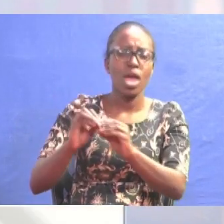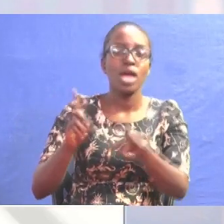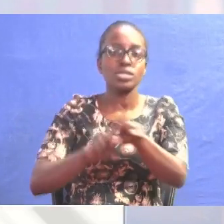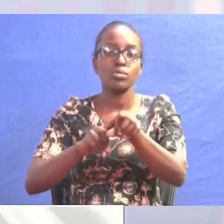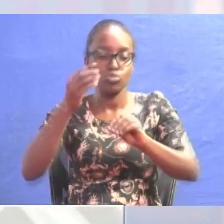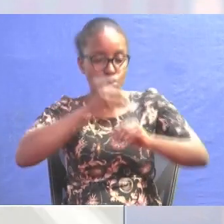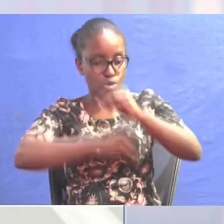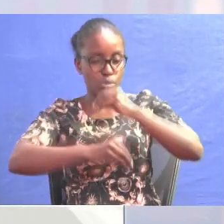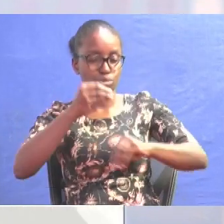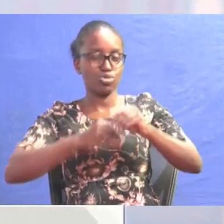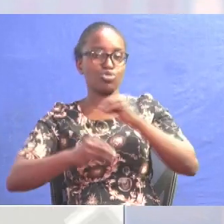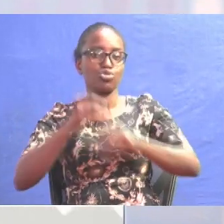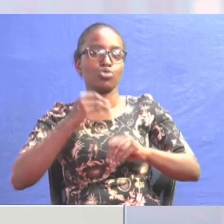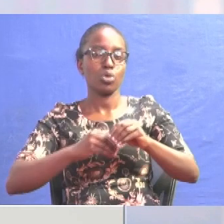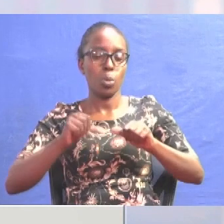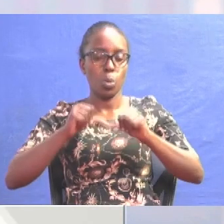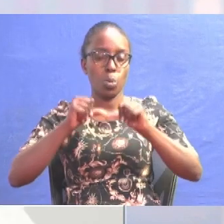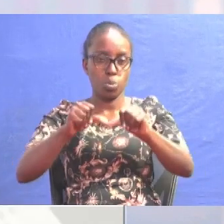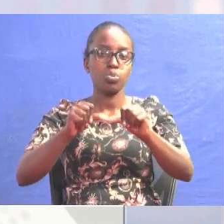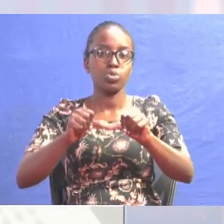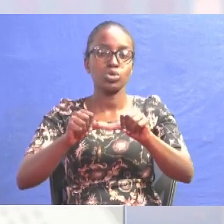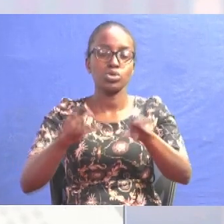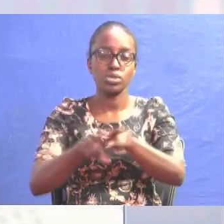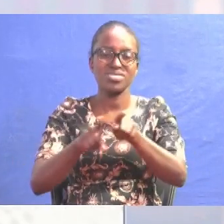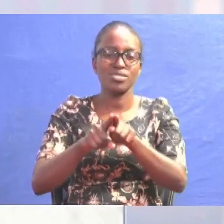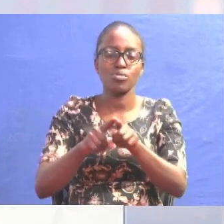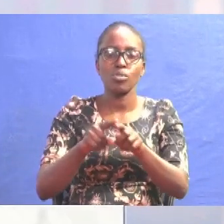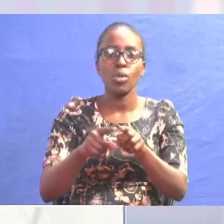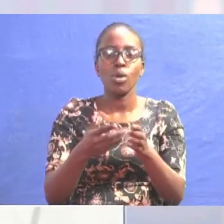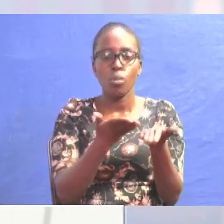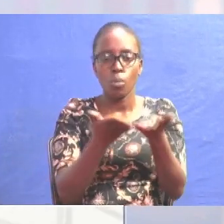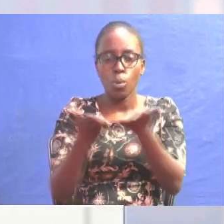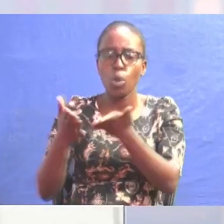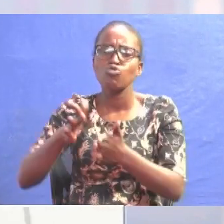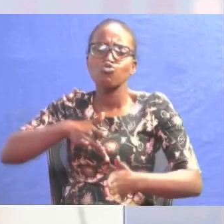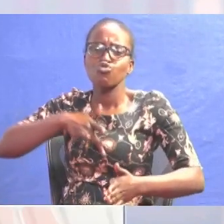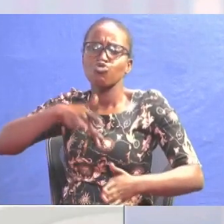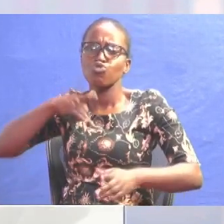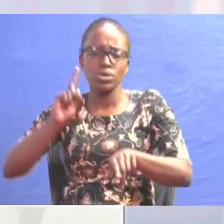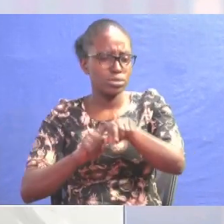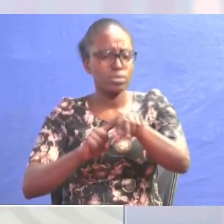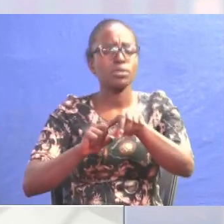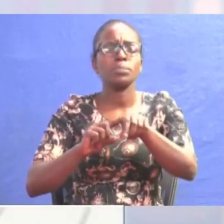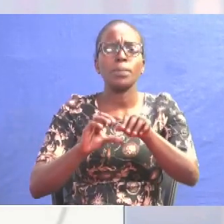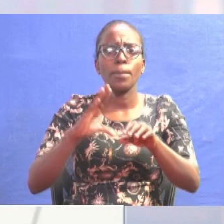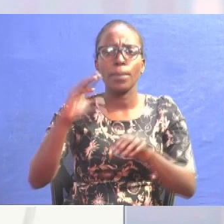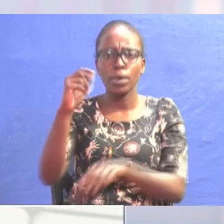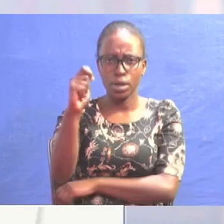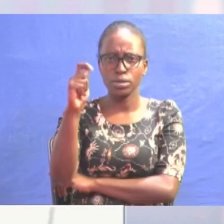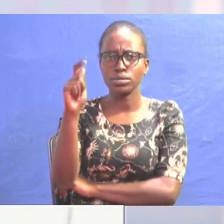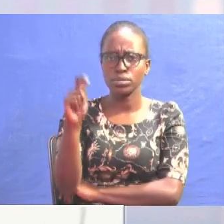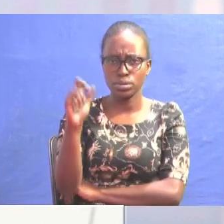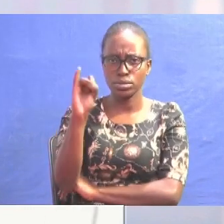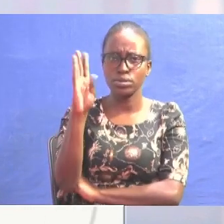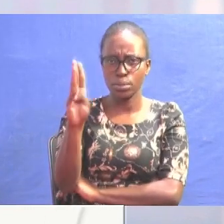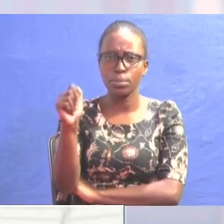that has skyrocketed. According to them, they feel that in as much as Katiba brought a lot of hopes, but they feel